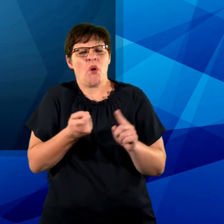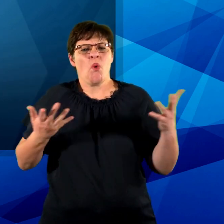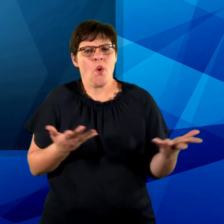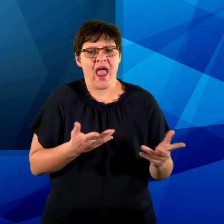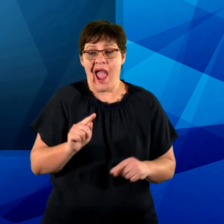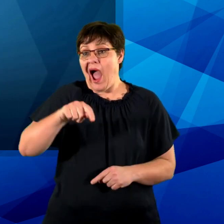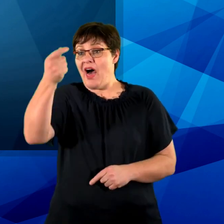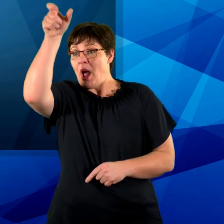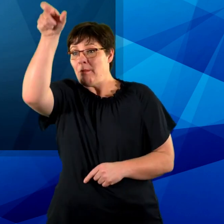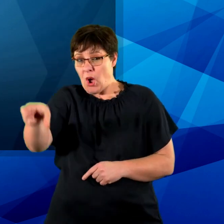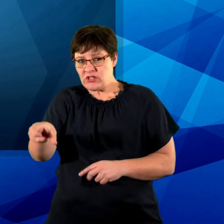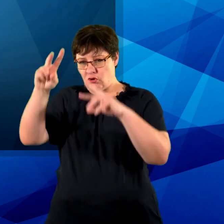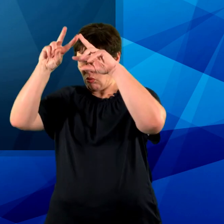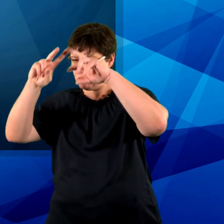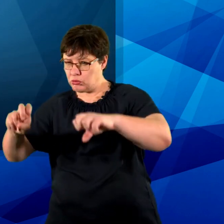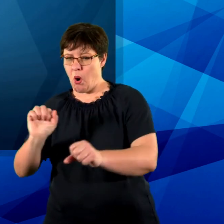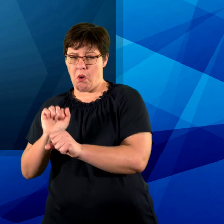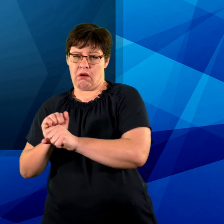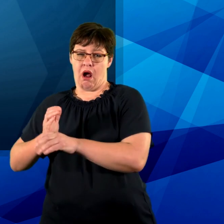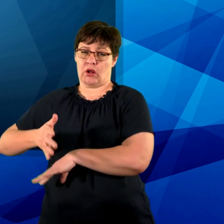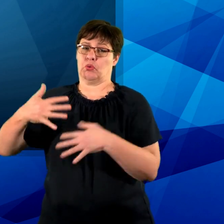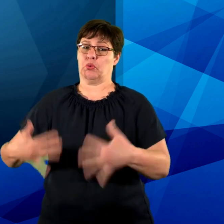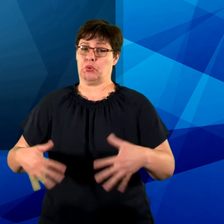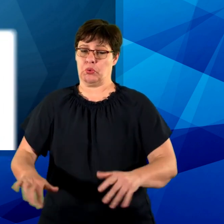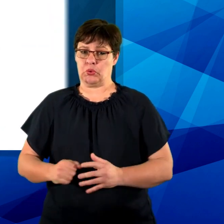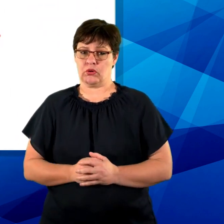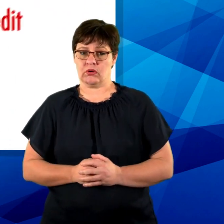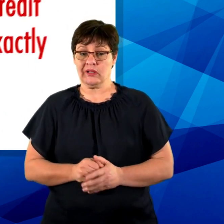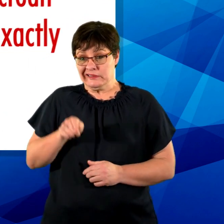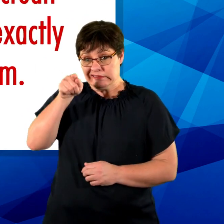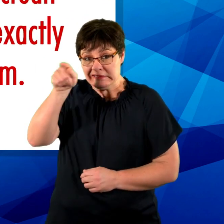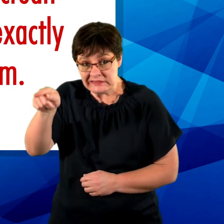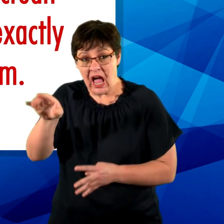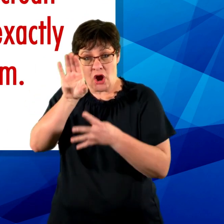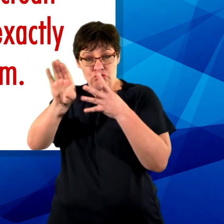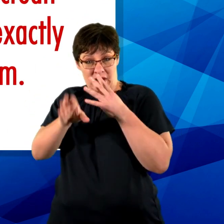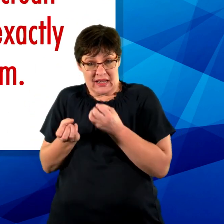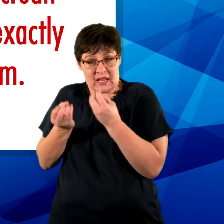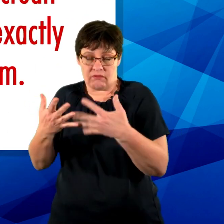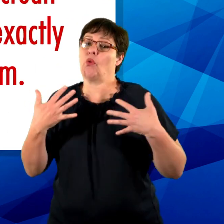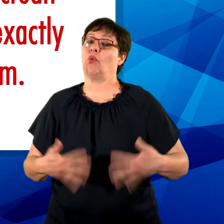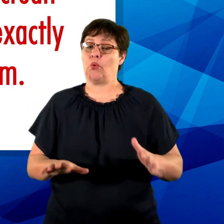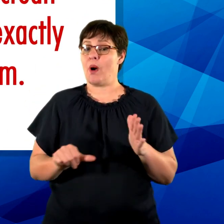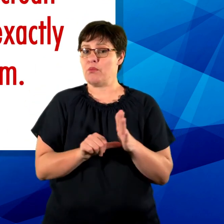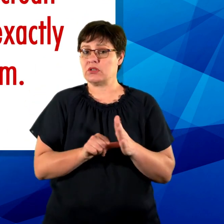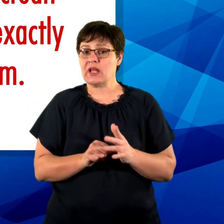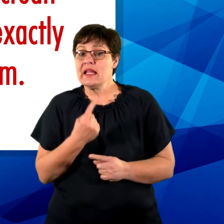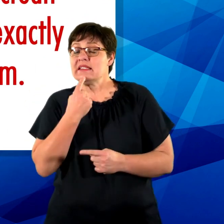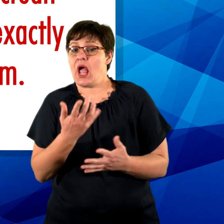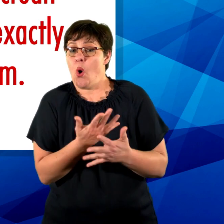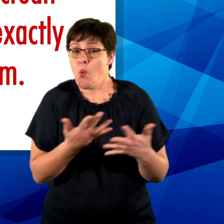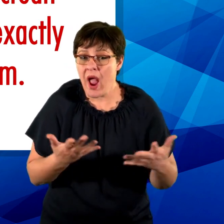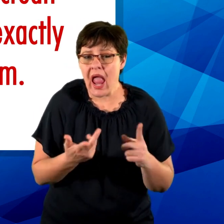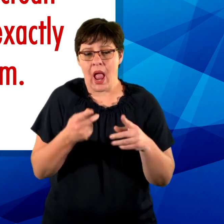other researchers' hard work. It is very important that you give credit to these researchers and indicate exactly where